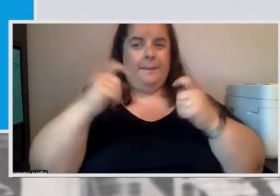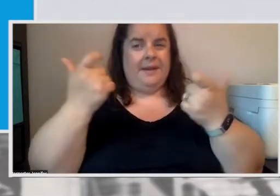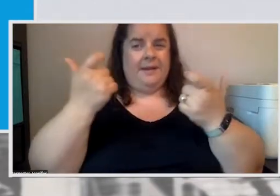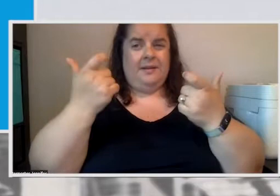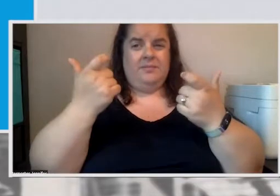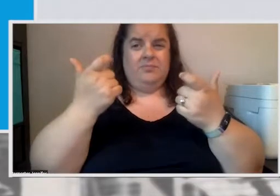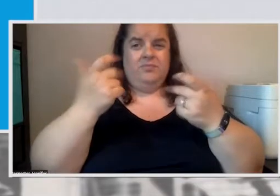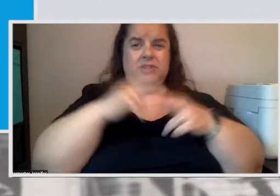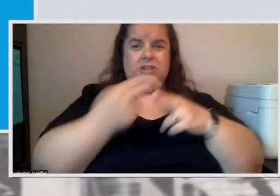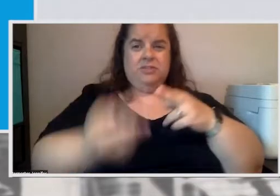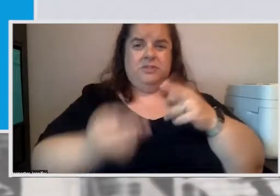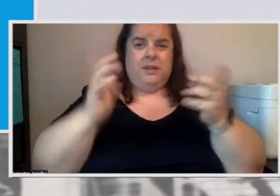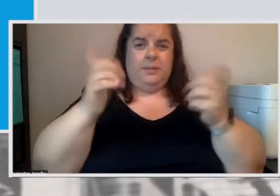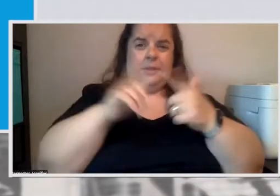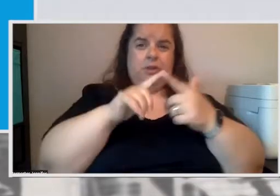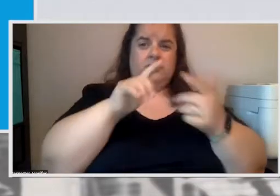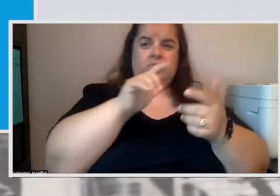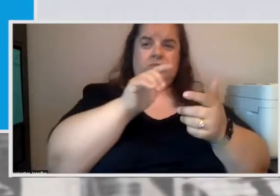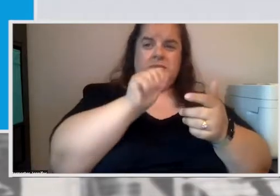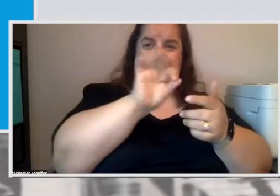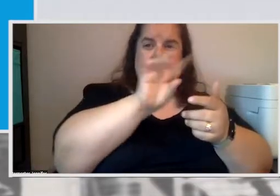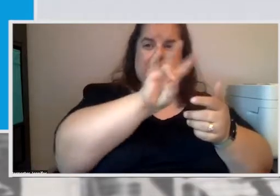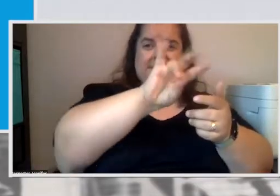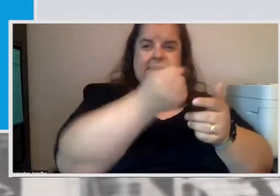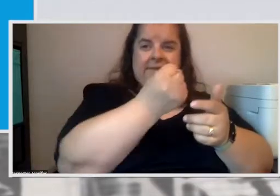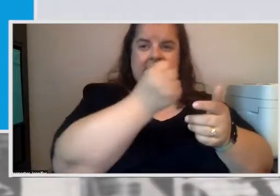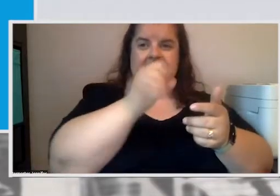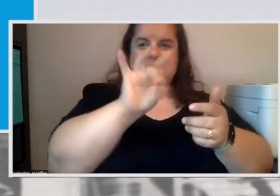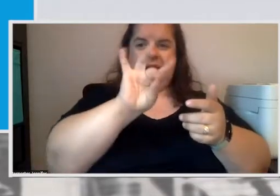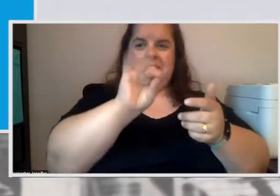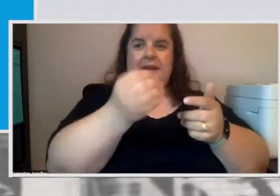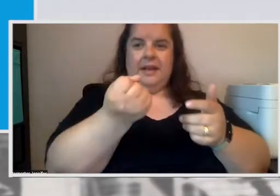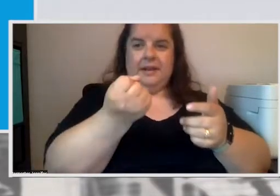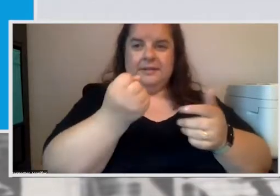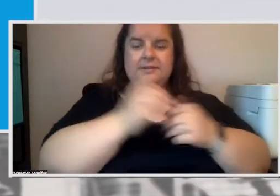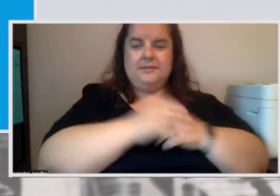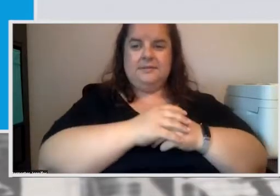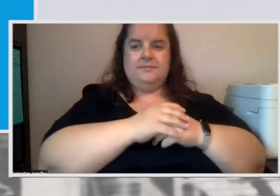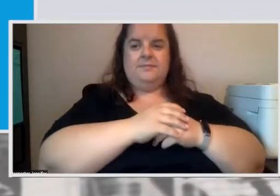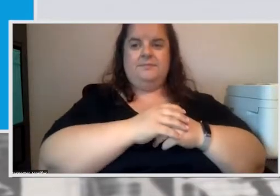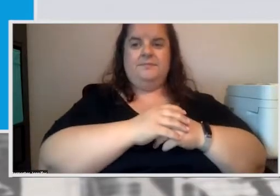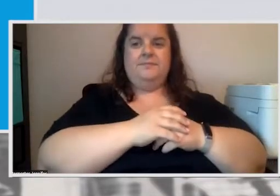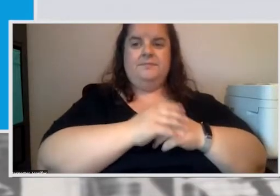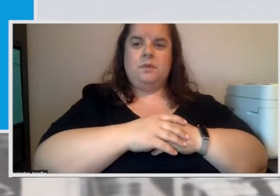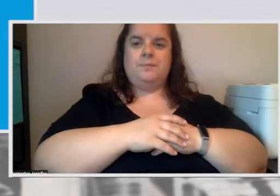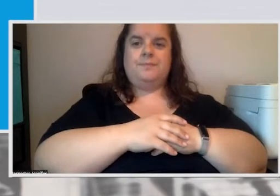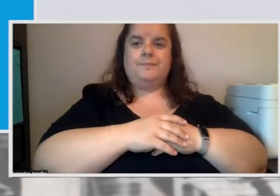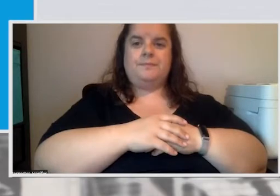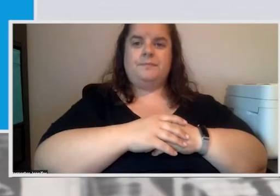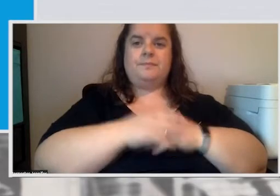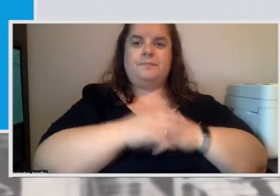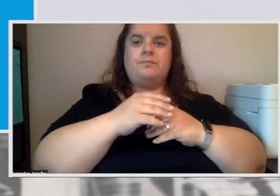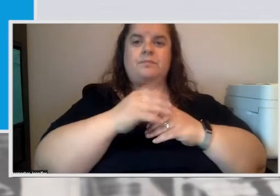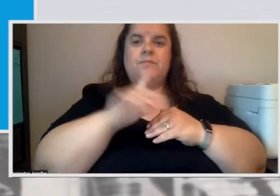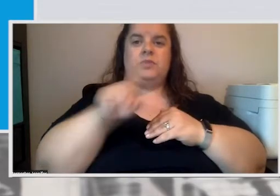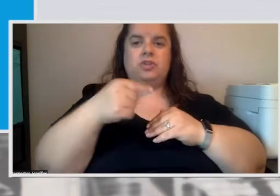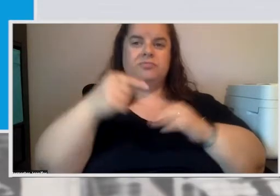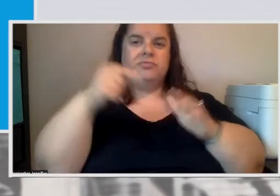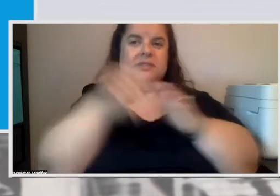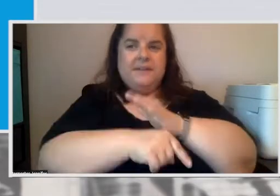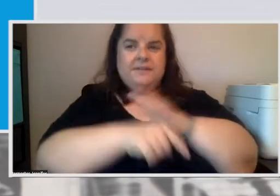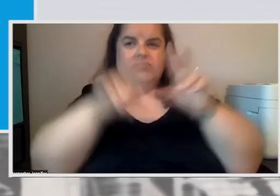the late 70s and even the early 80s. And it's just kind of tilted downwards. Just to dive into some of